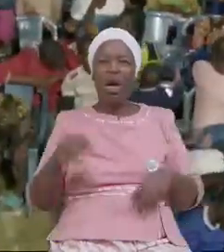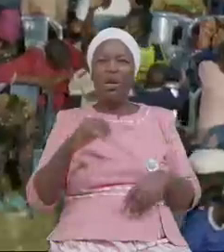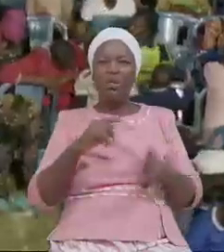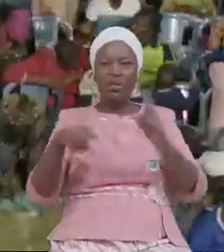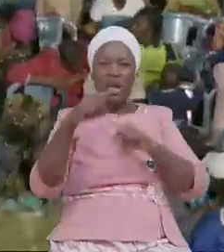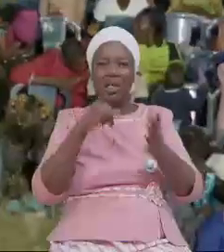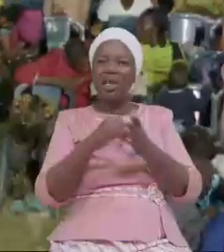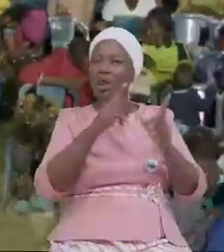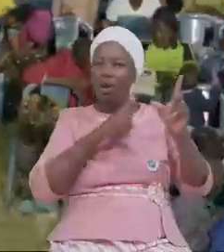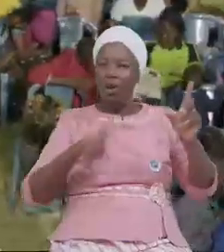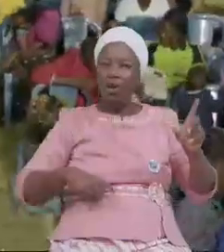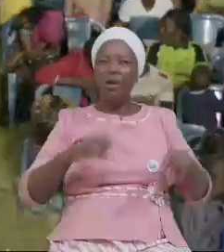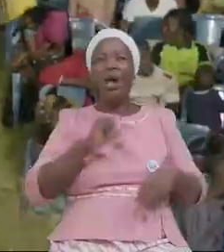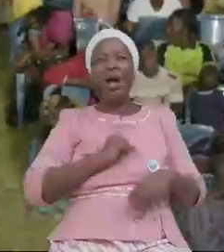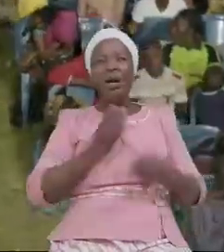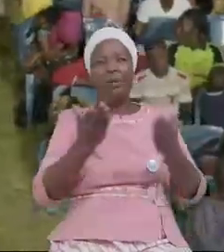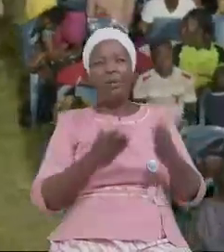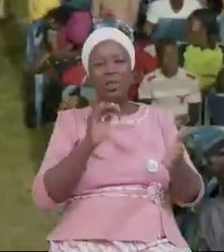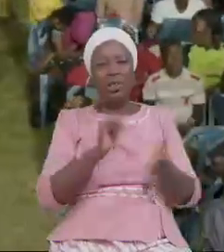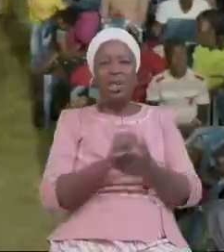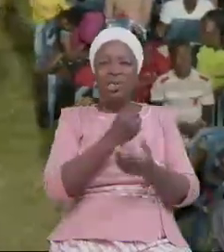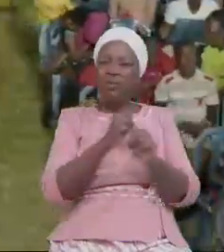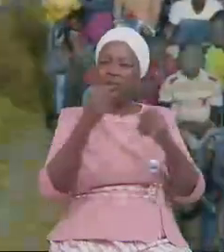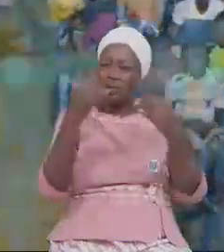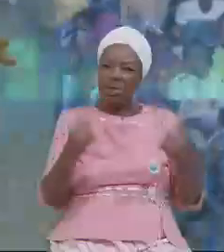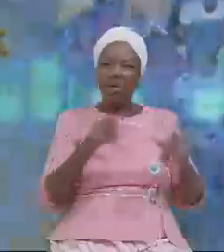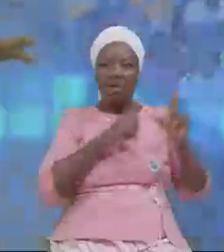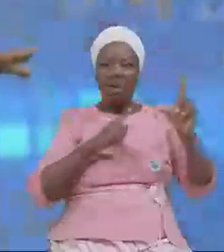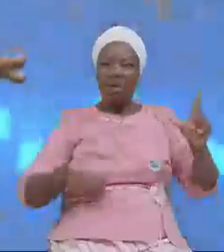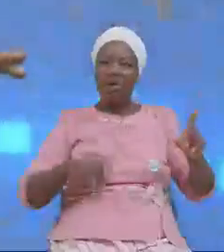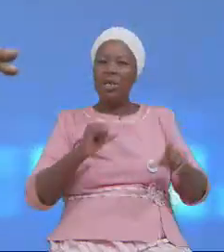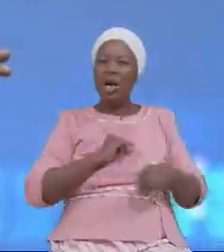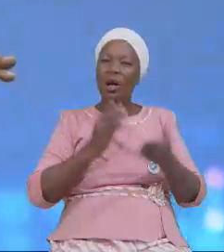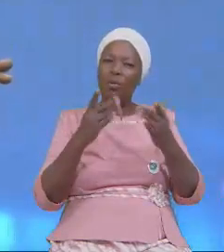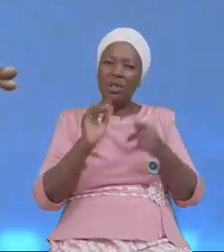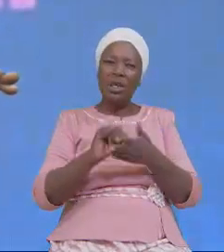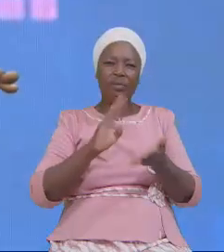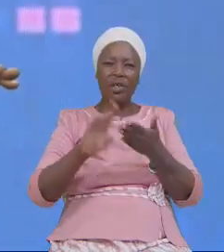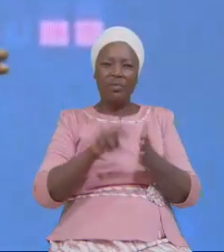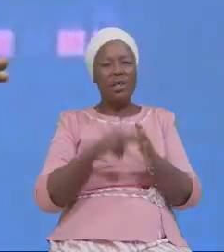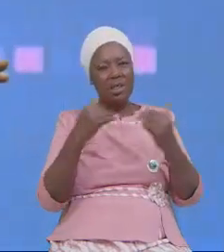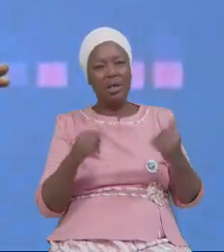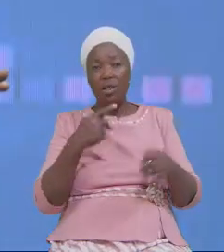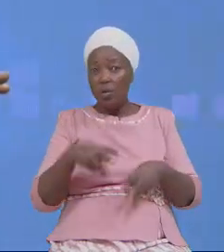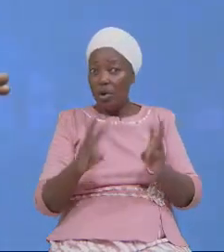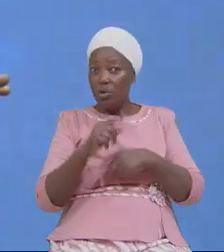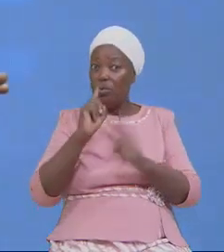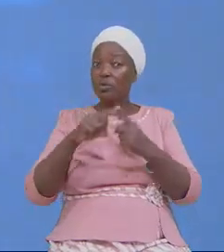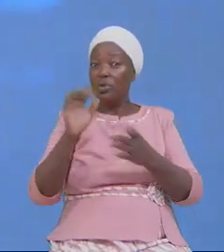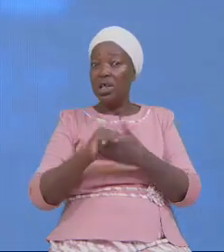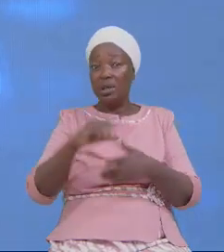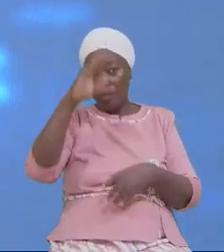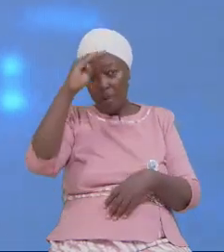salvation now. Lord, I want that forgiveness. Now, the way you spoke to that man, to that impotent